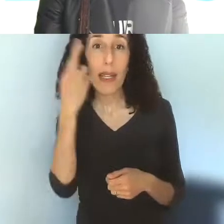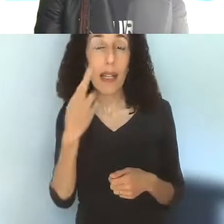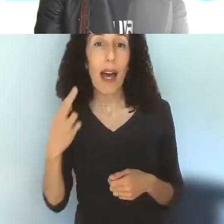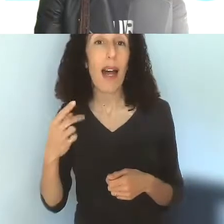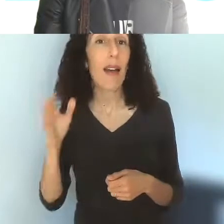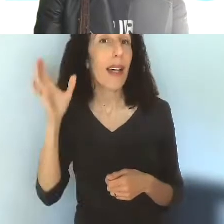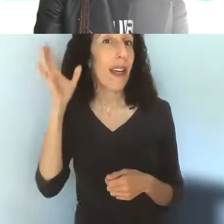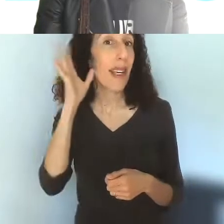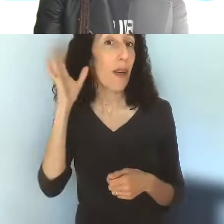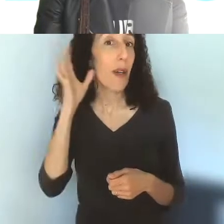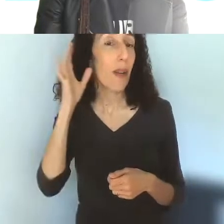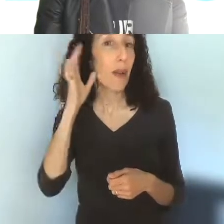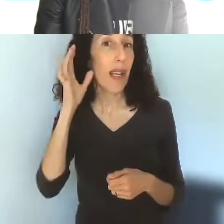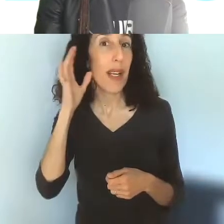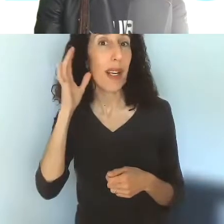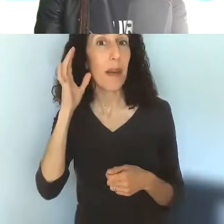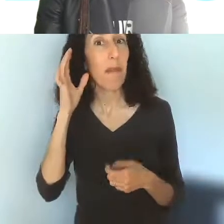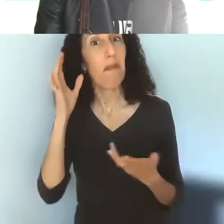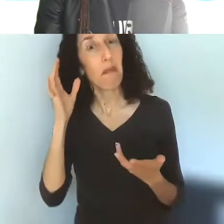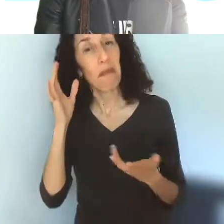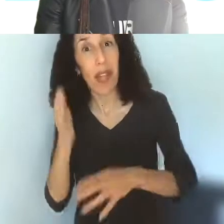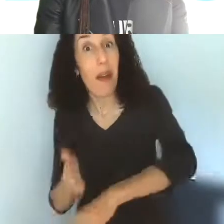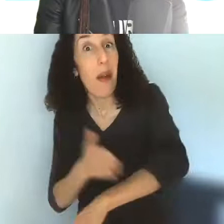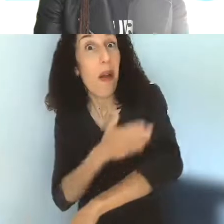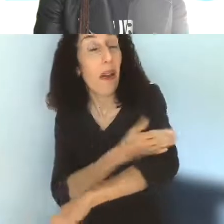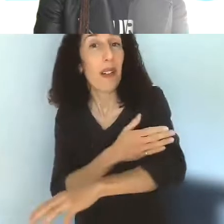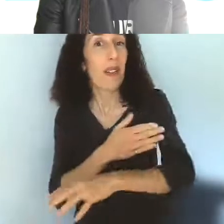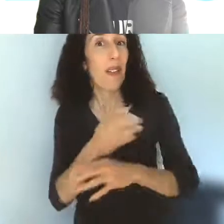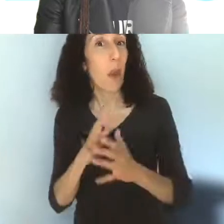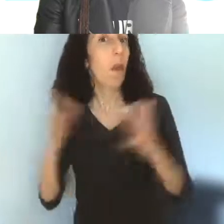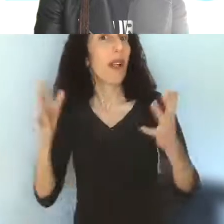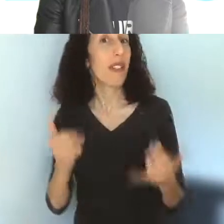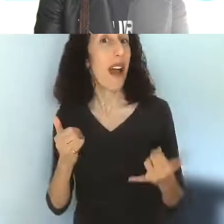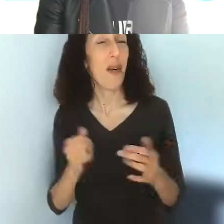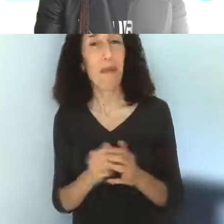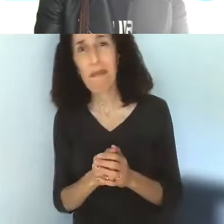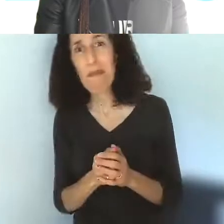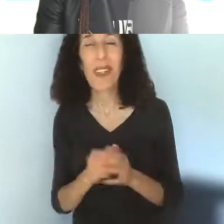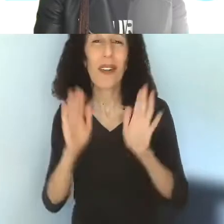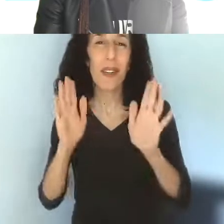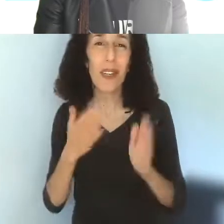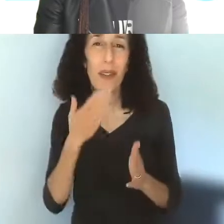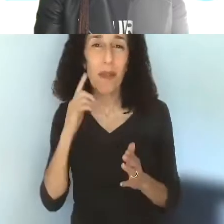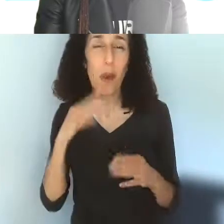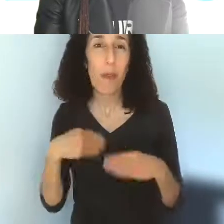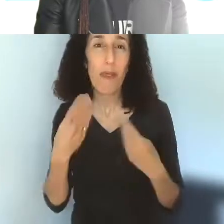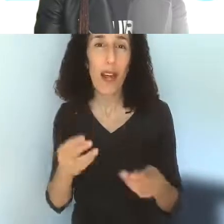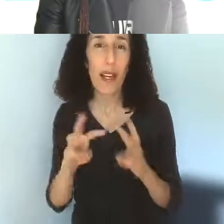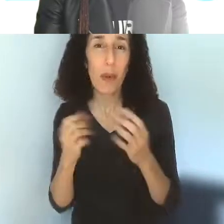so it was good that I was on this workshop today. Thank you. Thank you all for providing